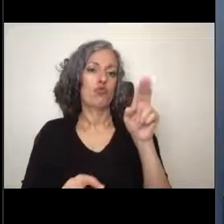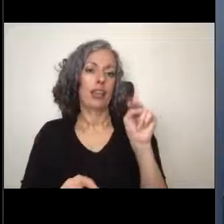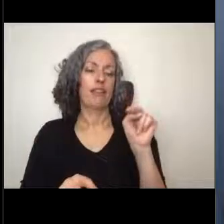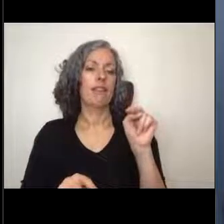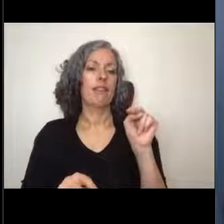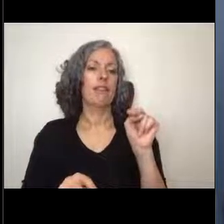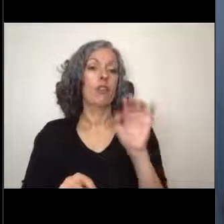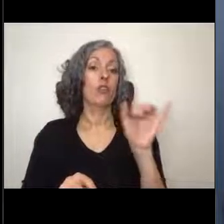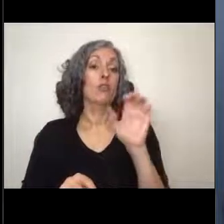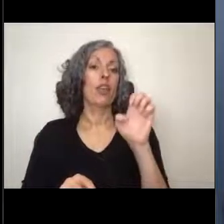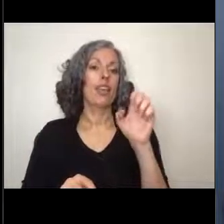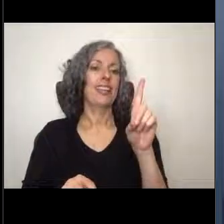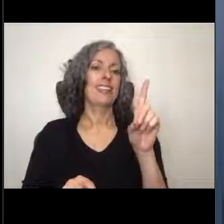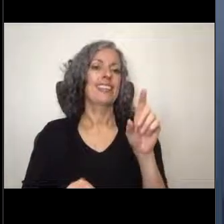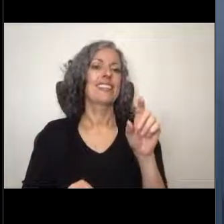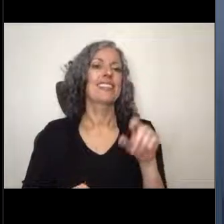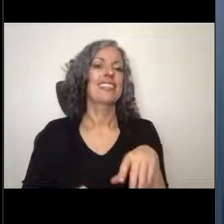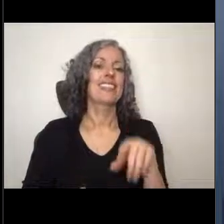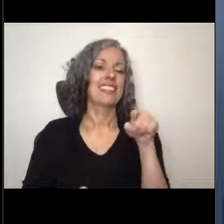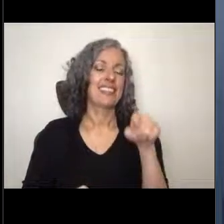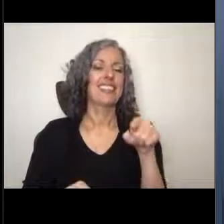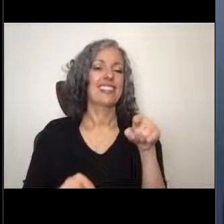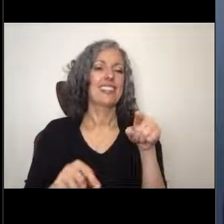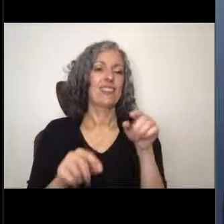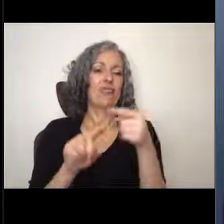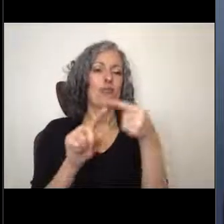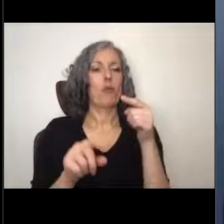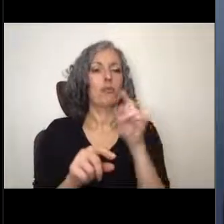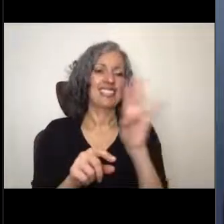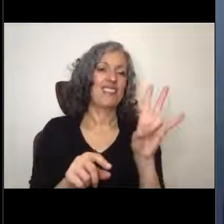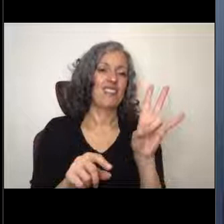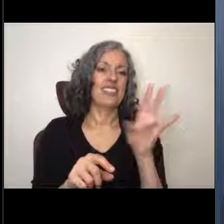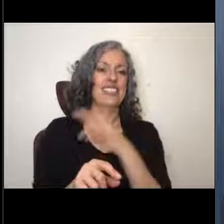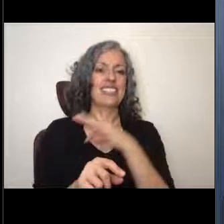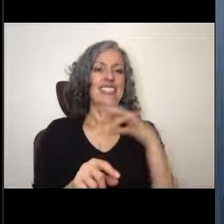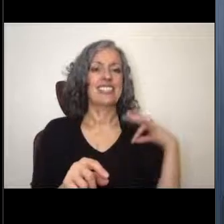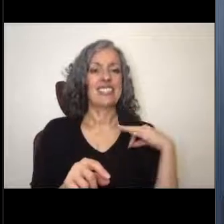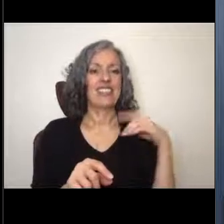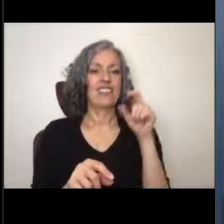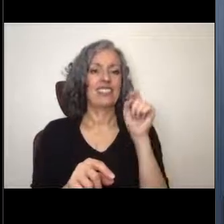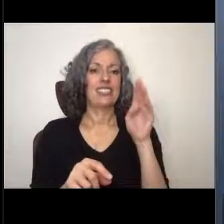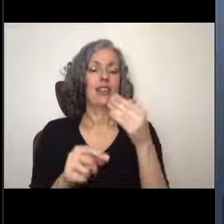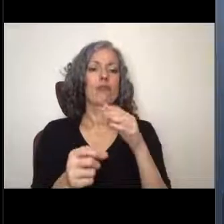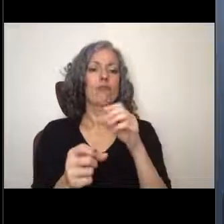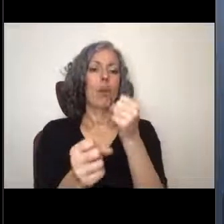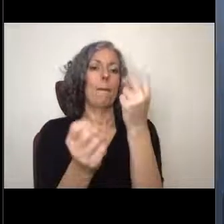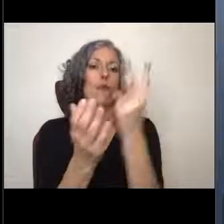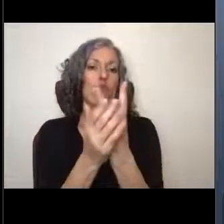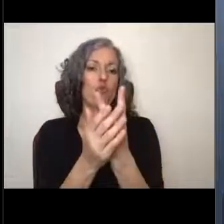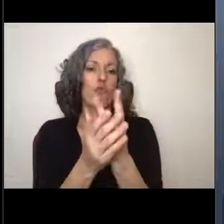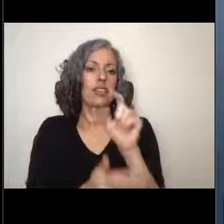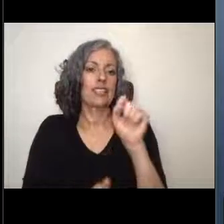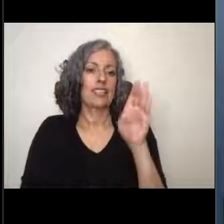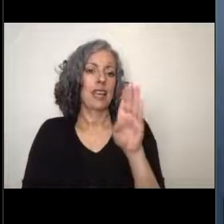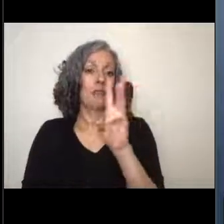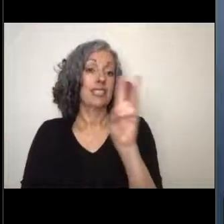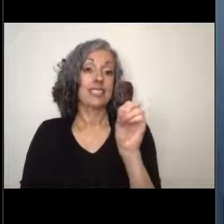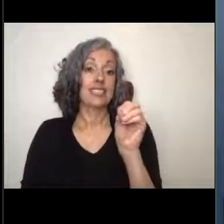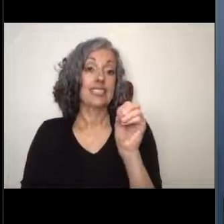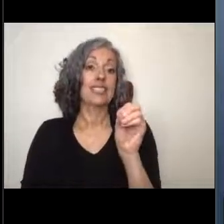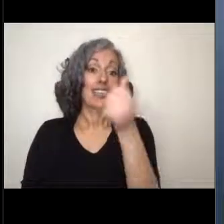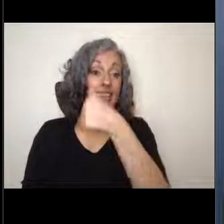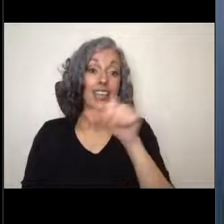from Caltrans District 7. Staff recommends approval of tab 60. Do we have any questions from commissioners on